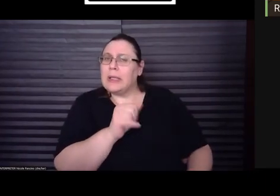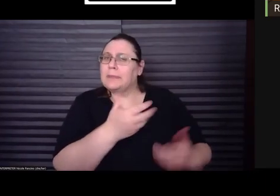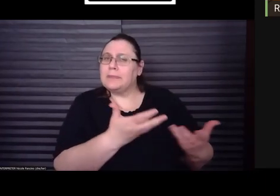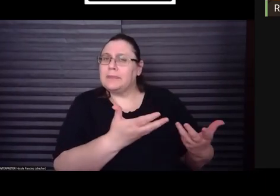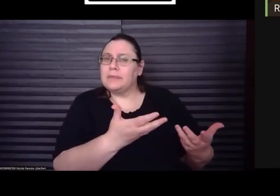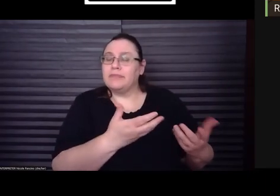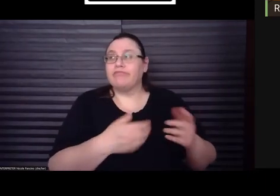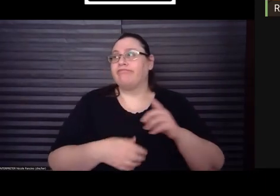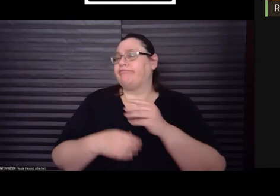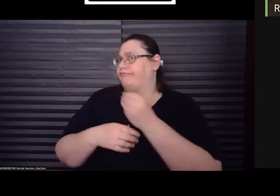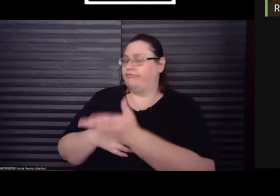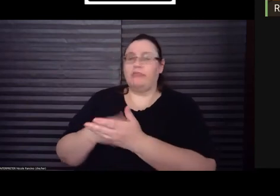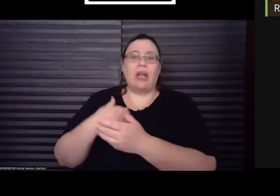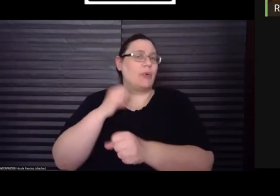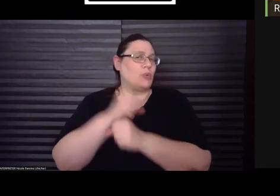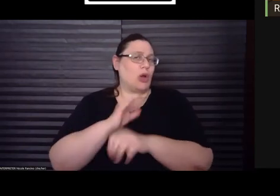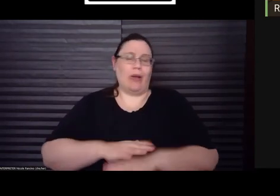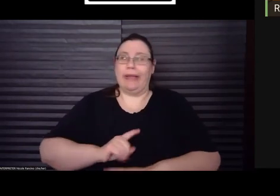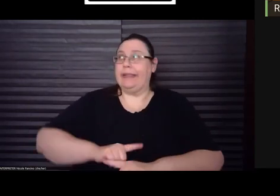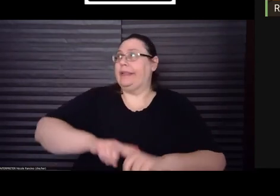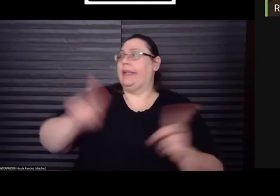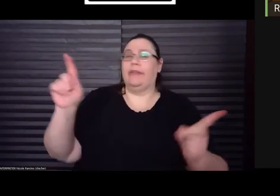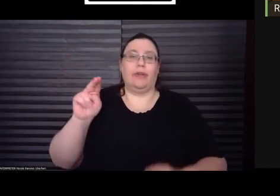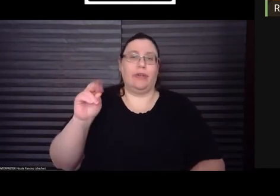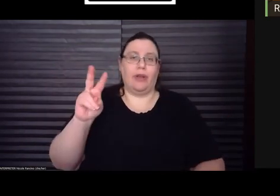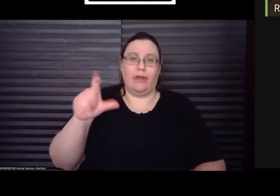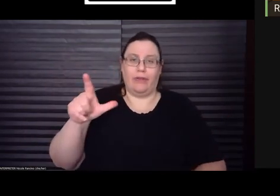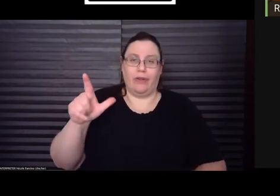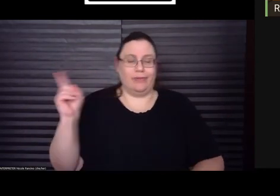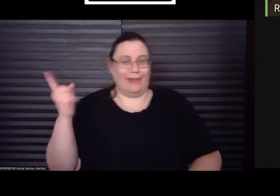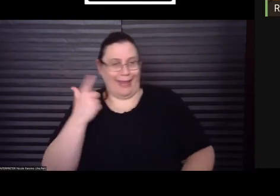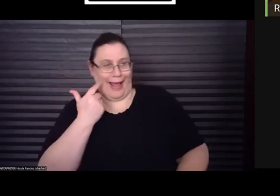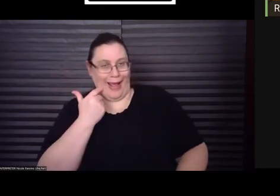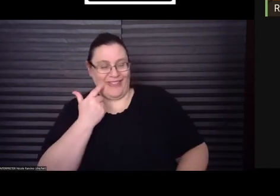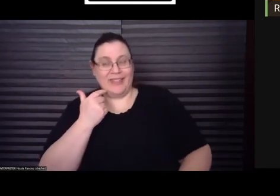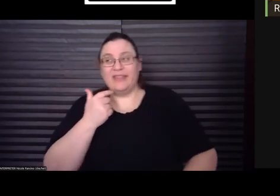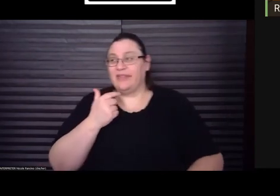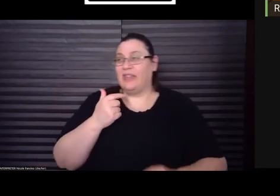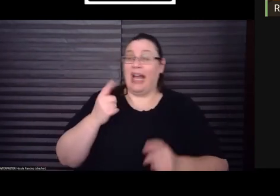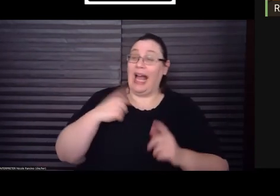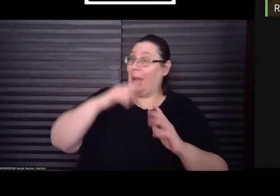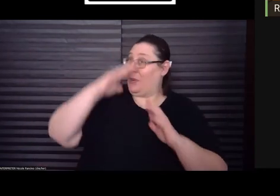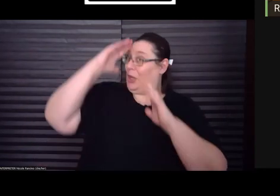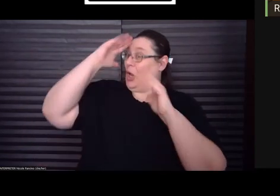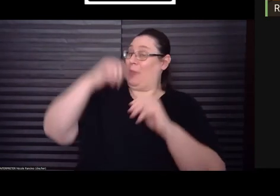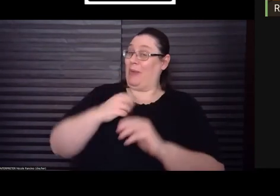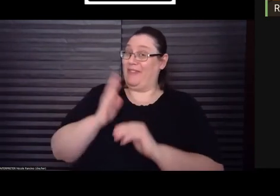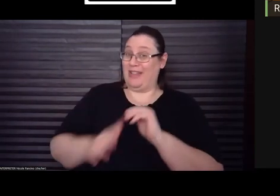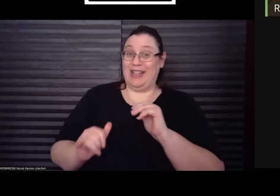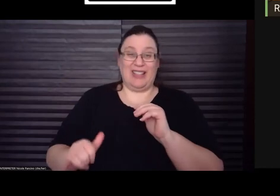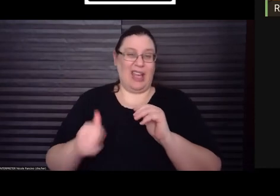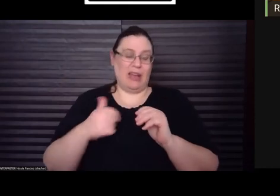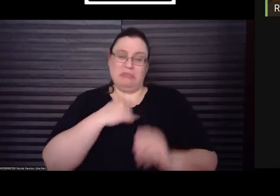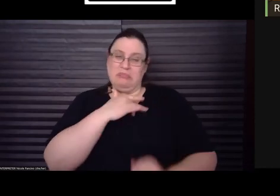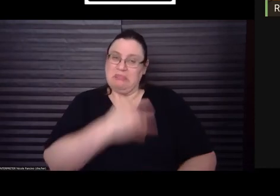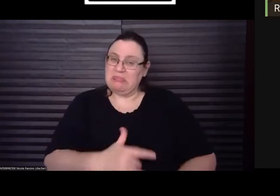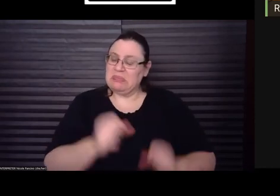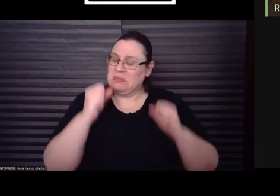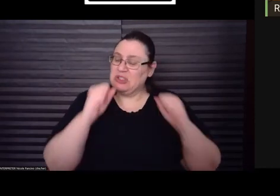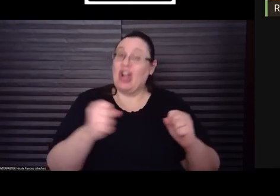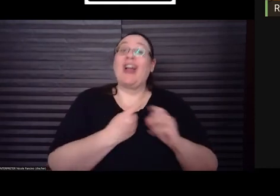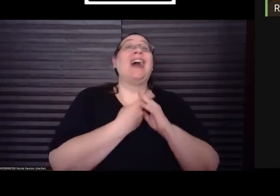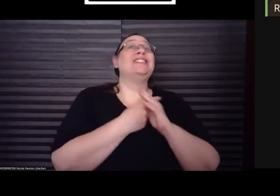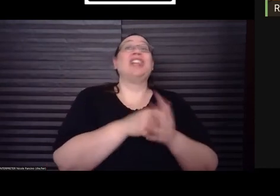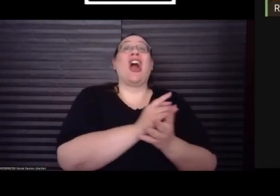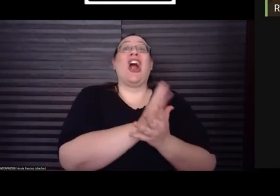you know, I was working on a totally different novel, which, you know, I had high hopes that I would finish because I'm definitely one of those